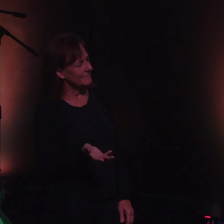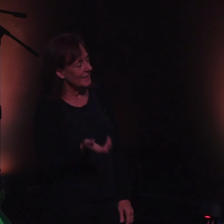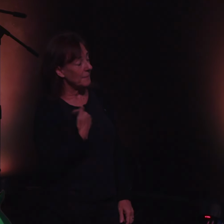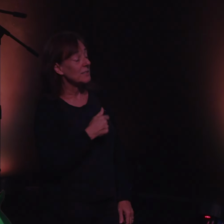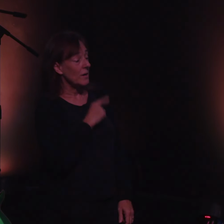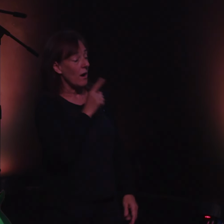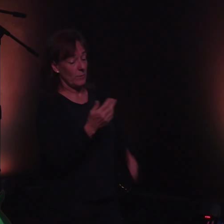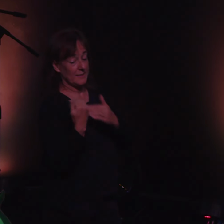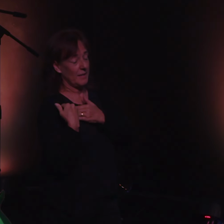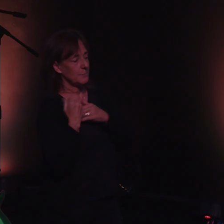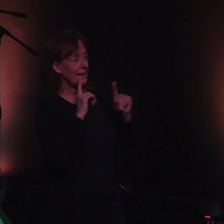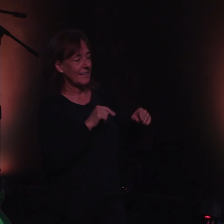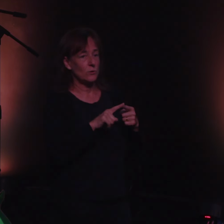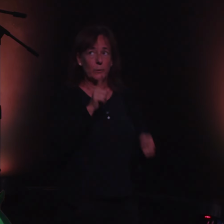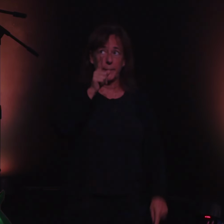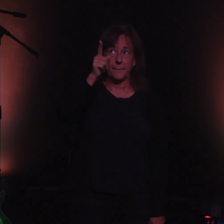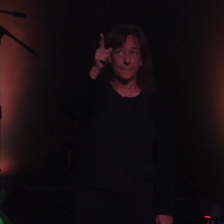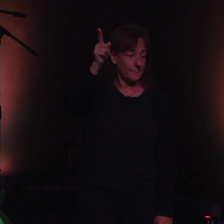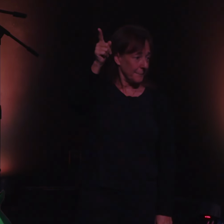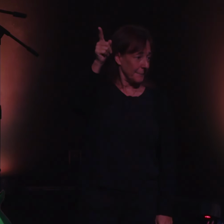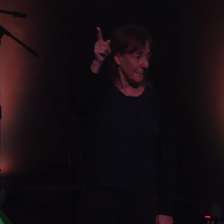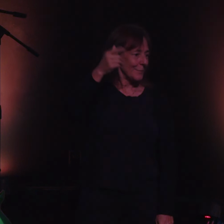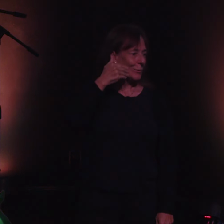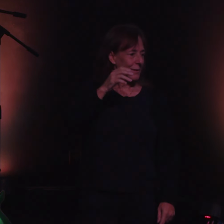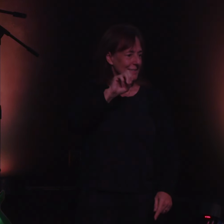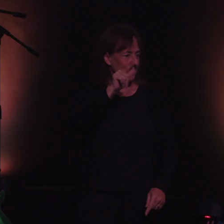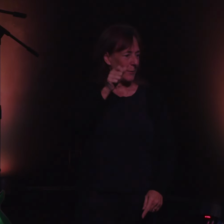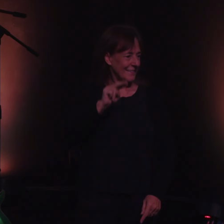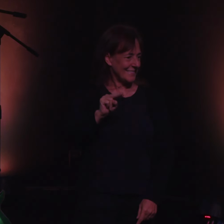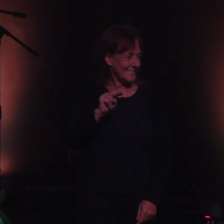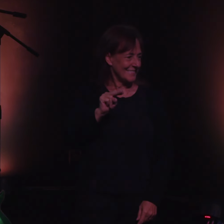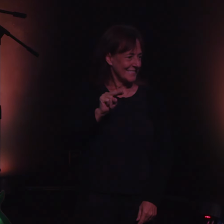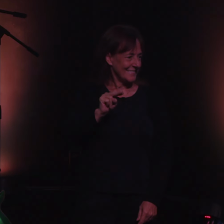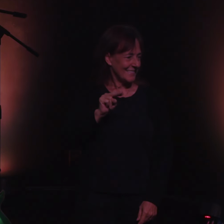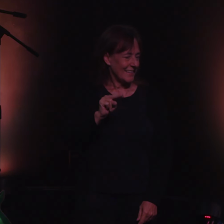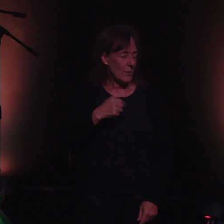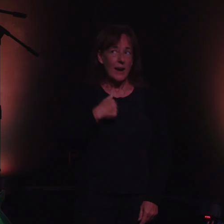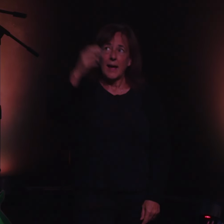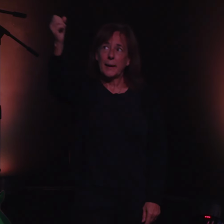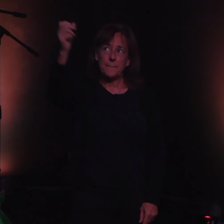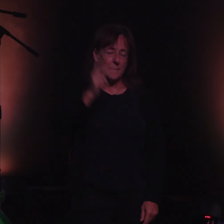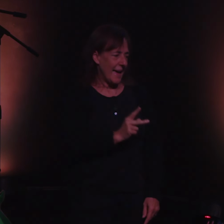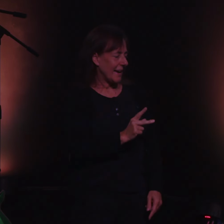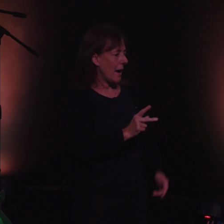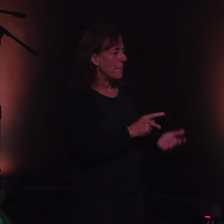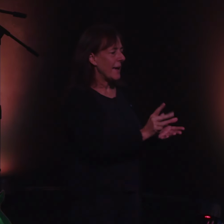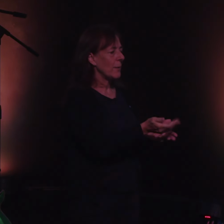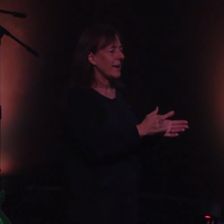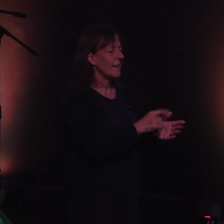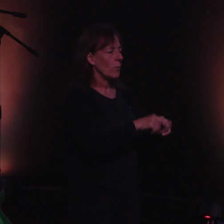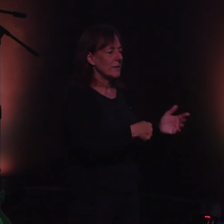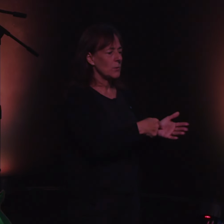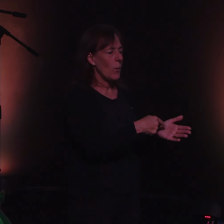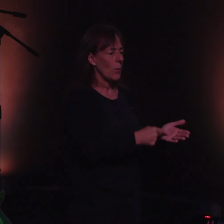Because we're responsible to answer to the Good Samaritan when he returns. See what he said there? When I come back, I'll repay you for the way you took